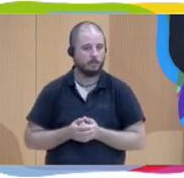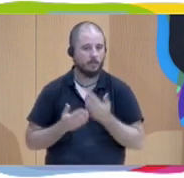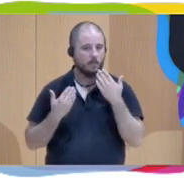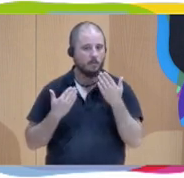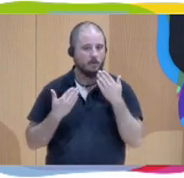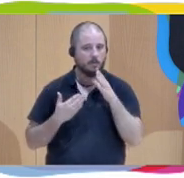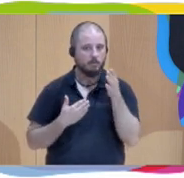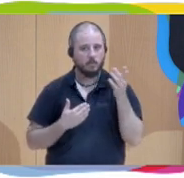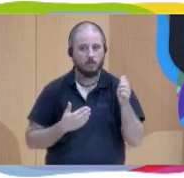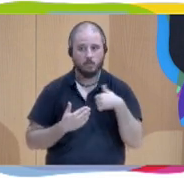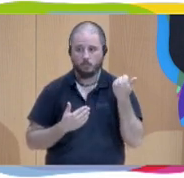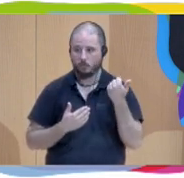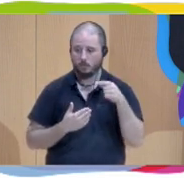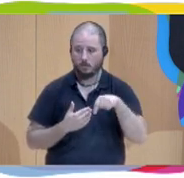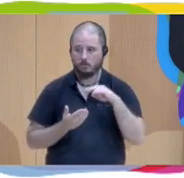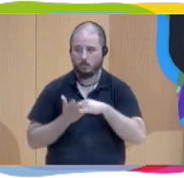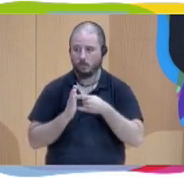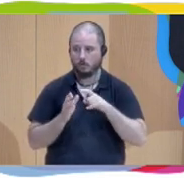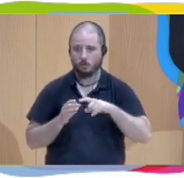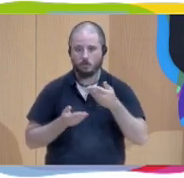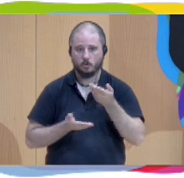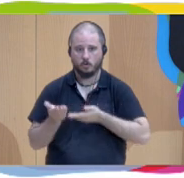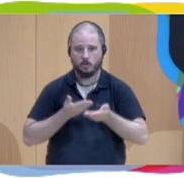evaluation process. Thank you. Thank you. gracias.